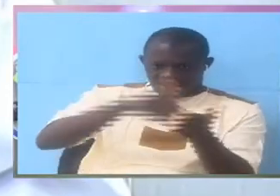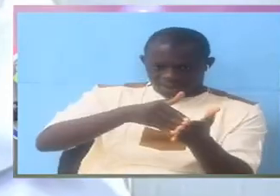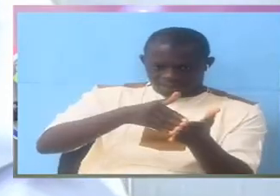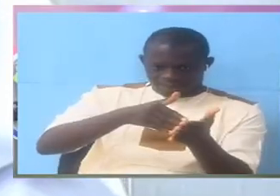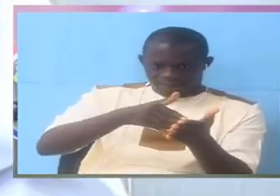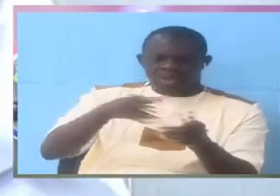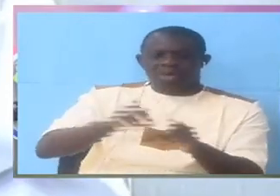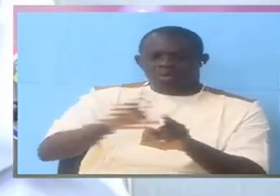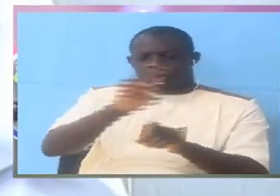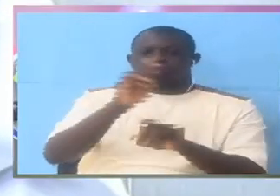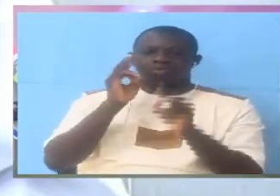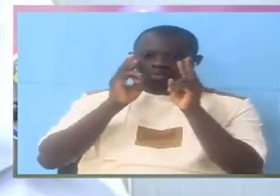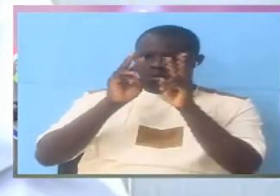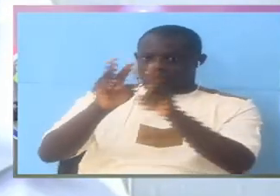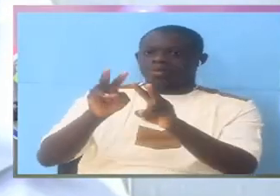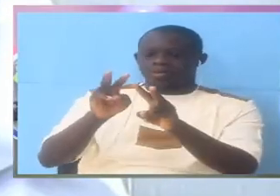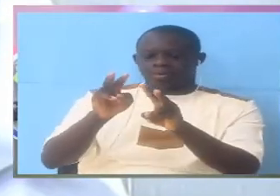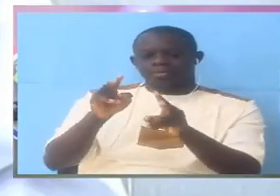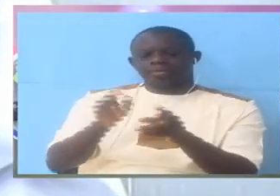And